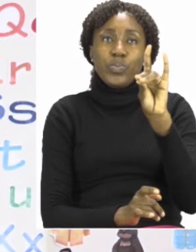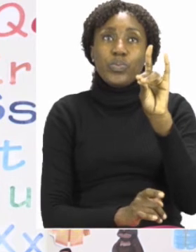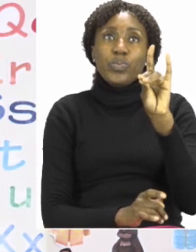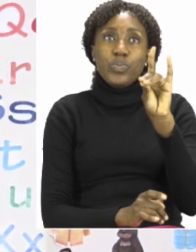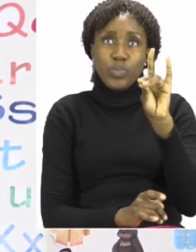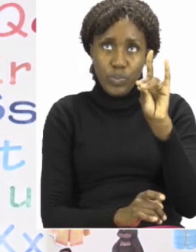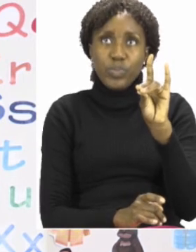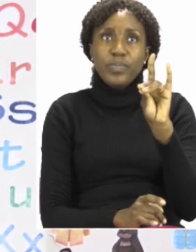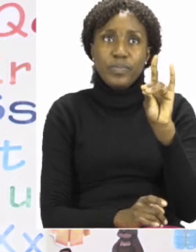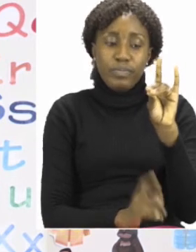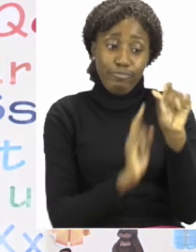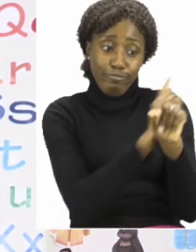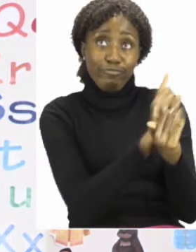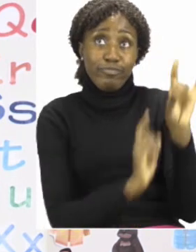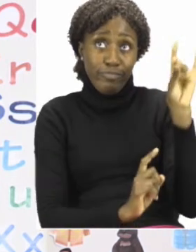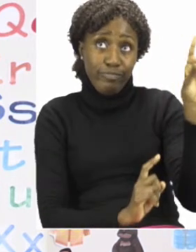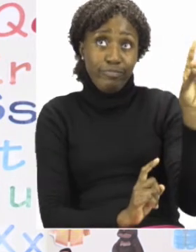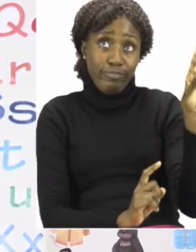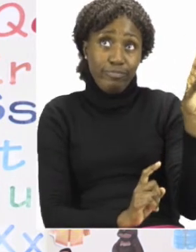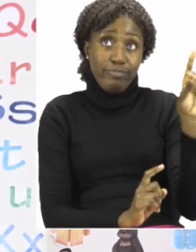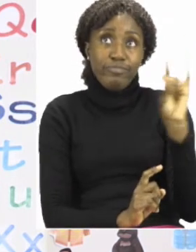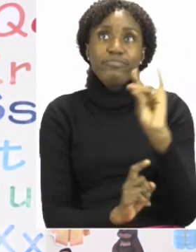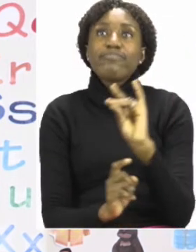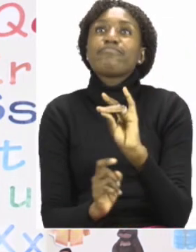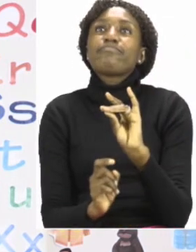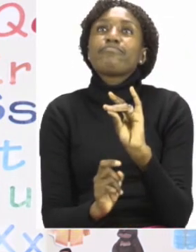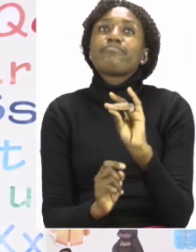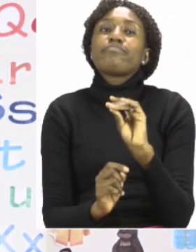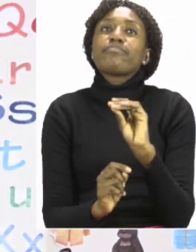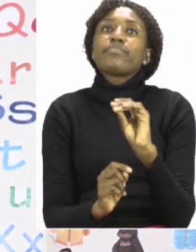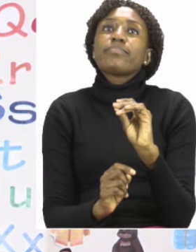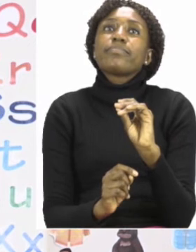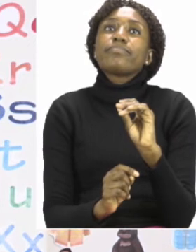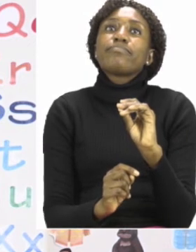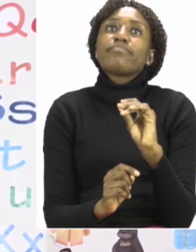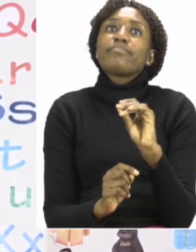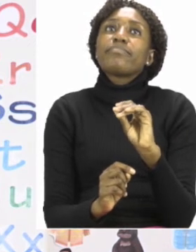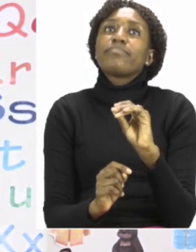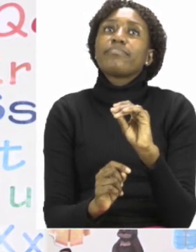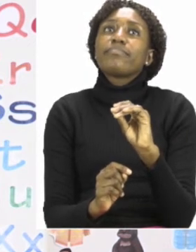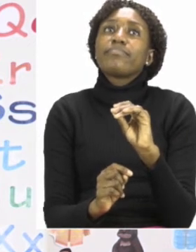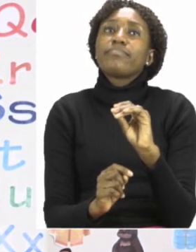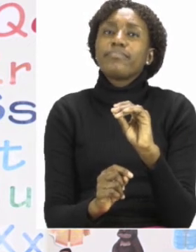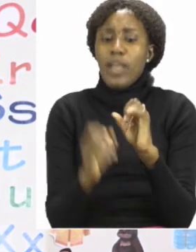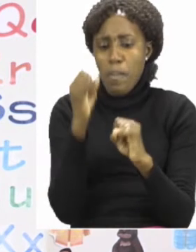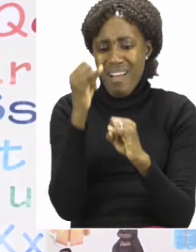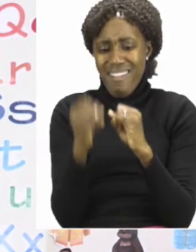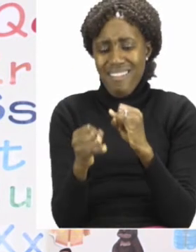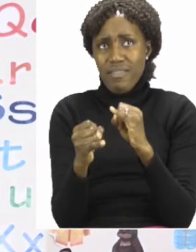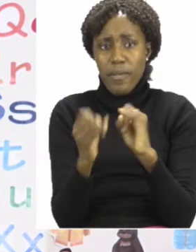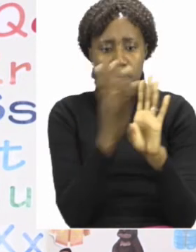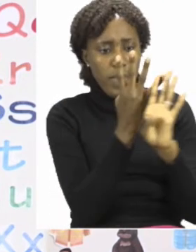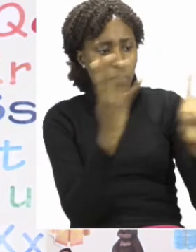standing in front for first. And then, when we're looking at